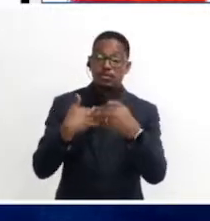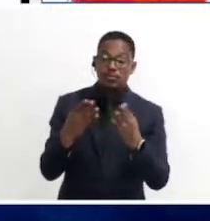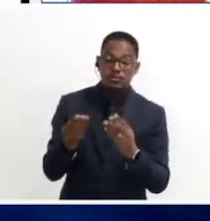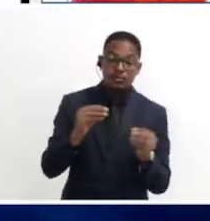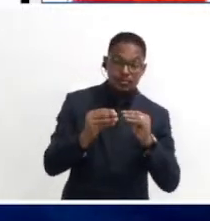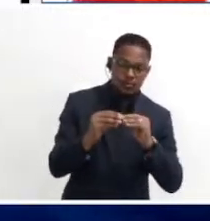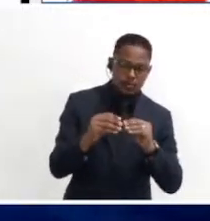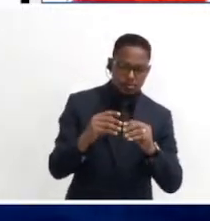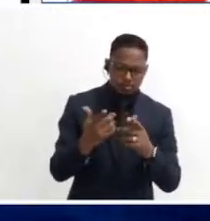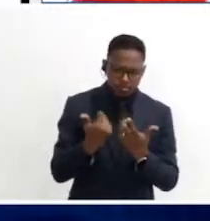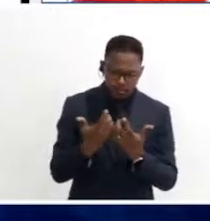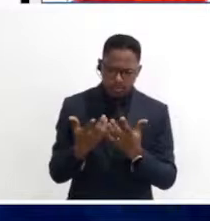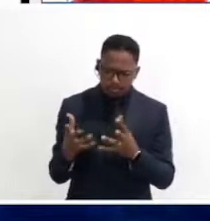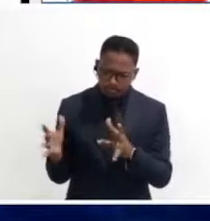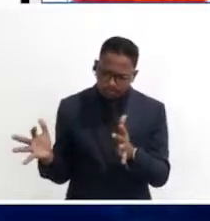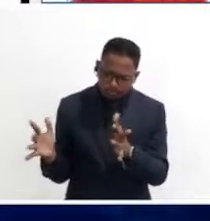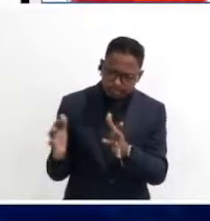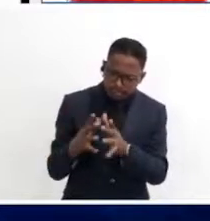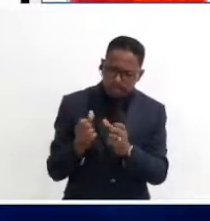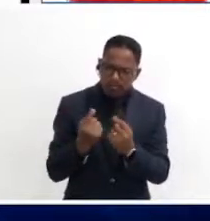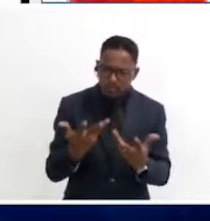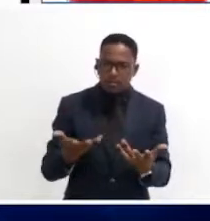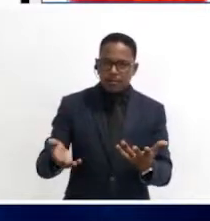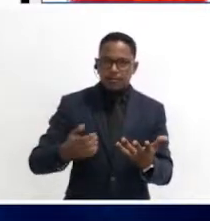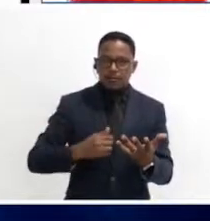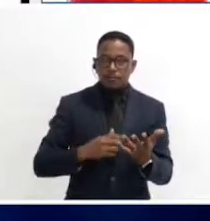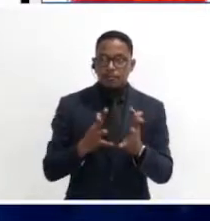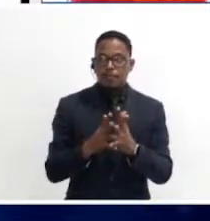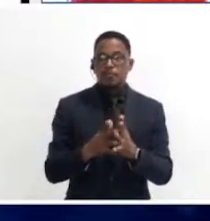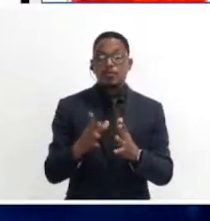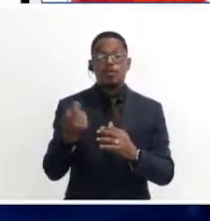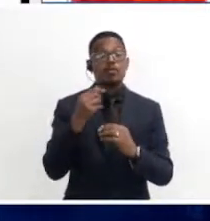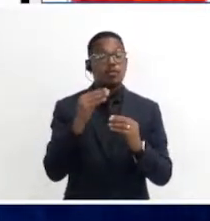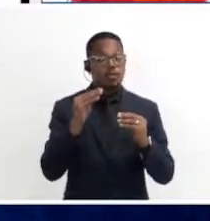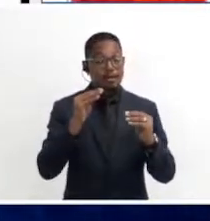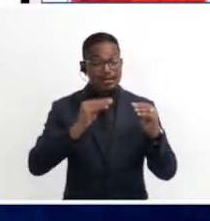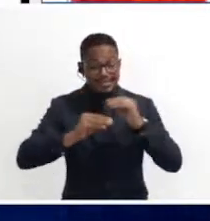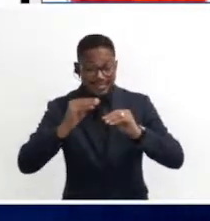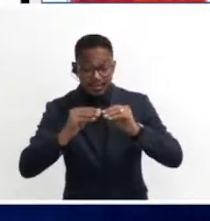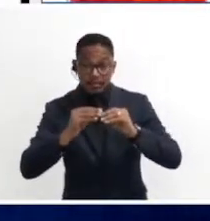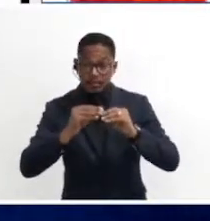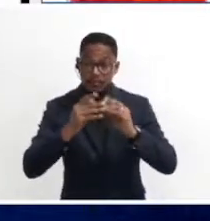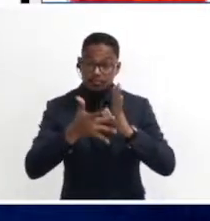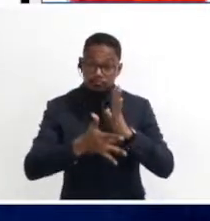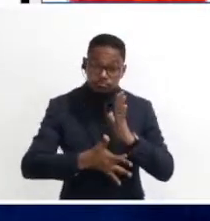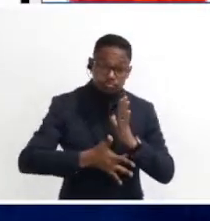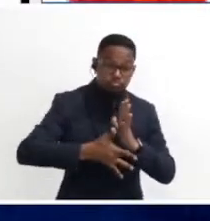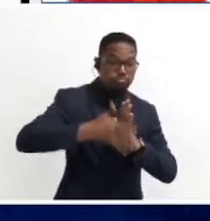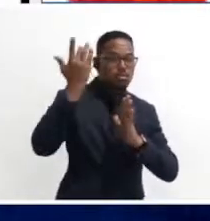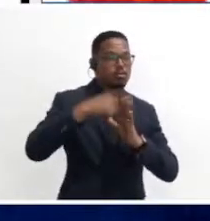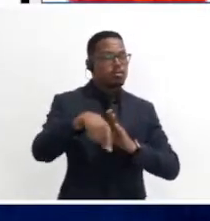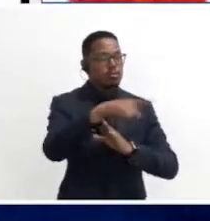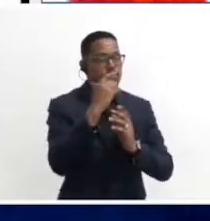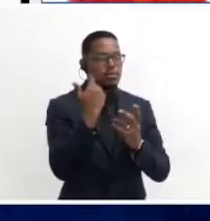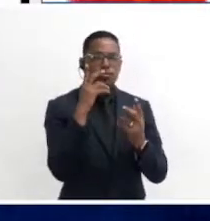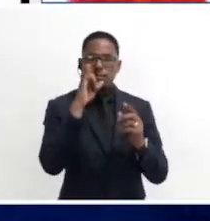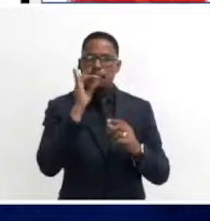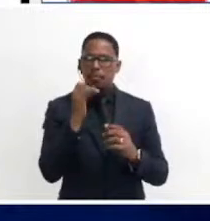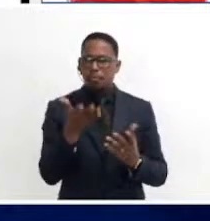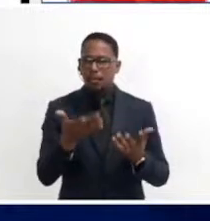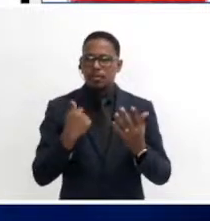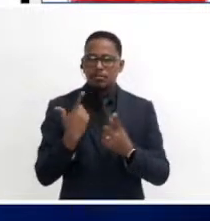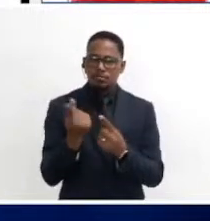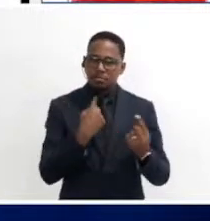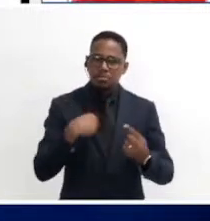an advanced packaging assembly factory does looks a lot like what might be done in a semiconductor